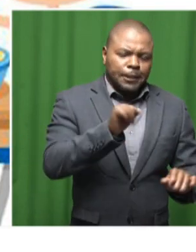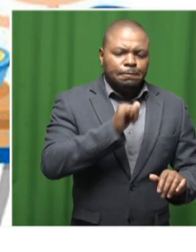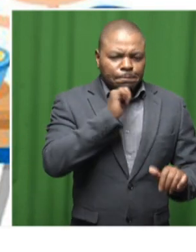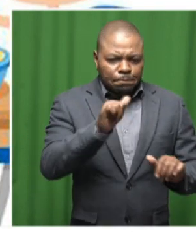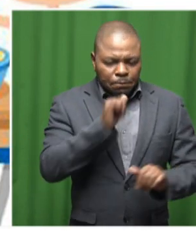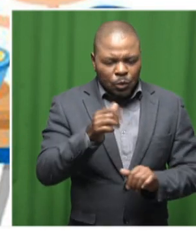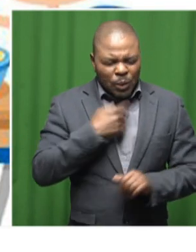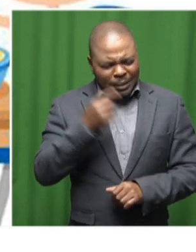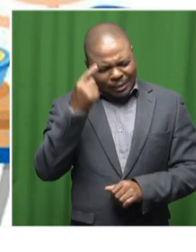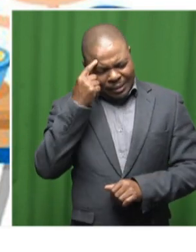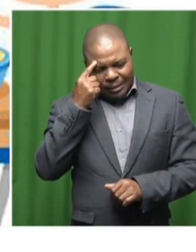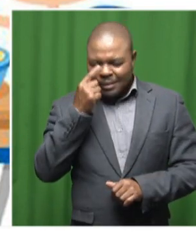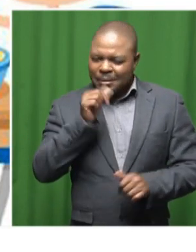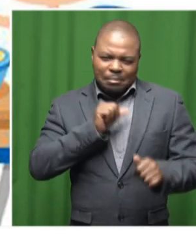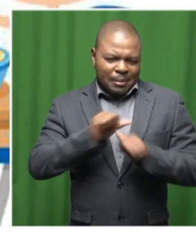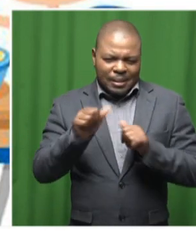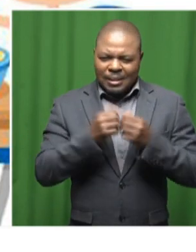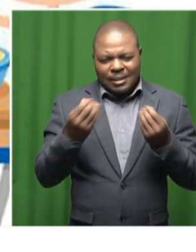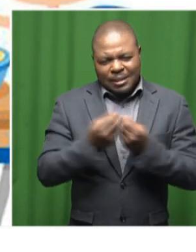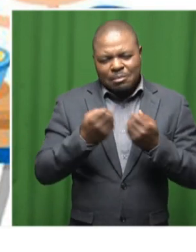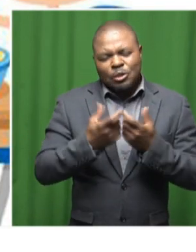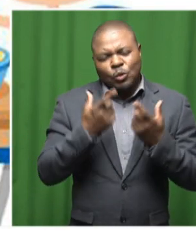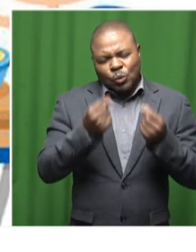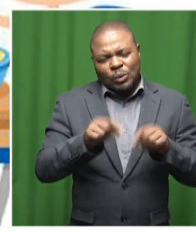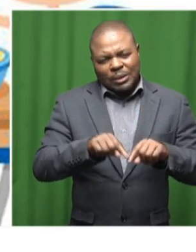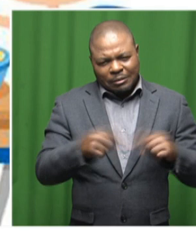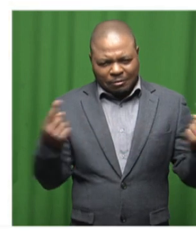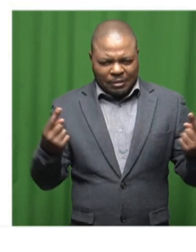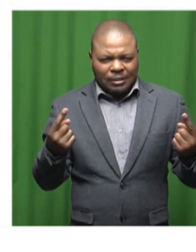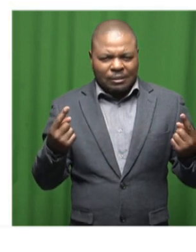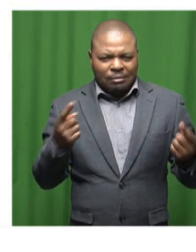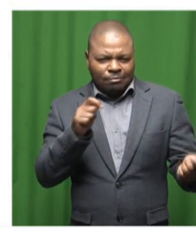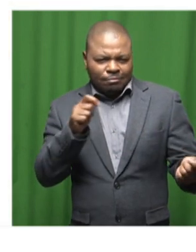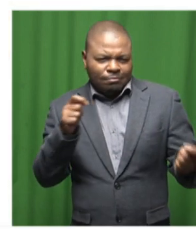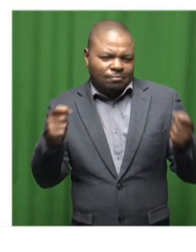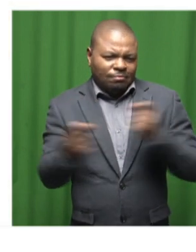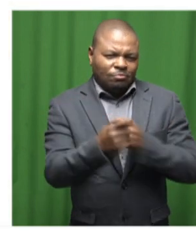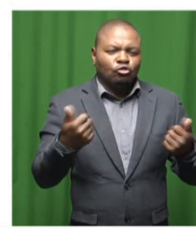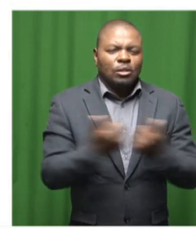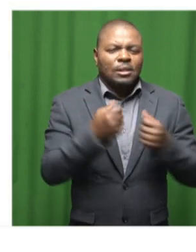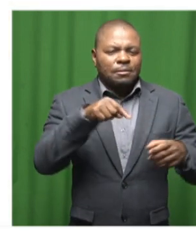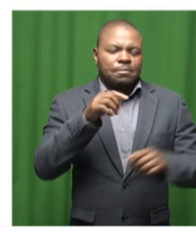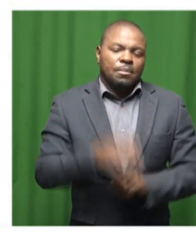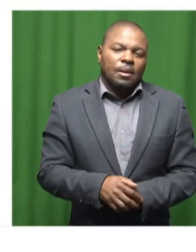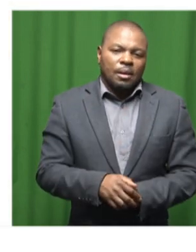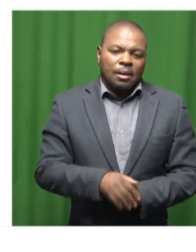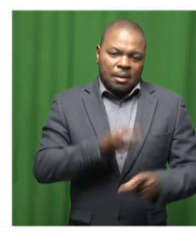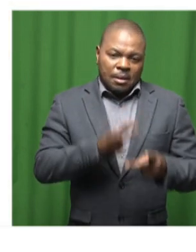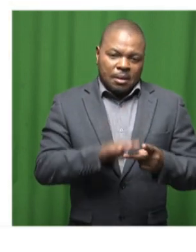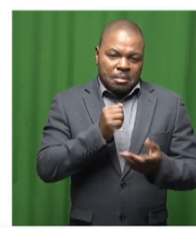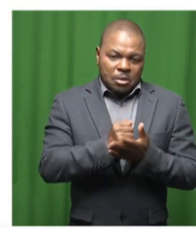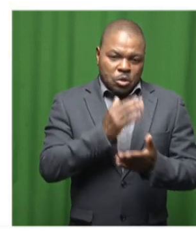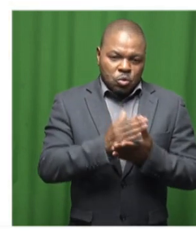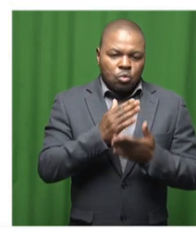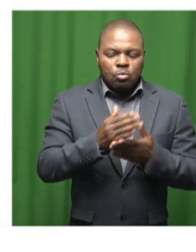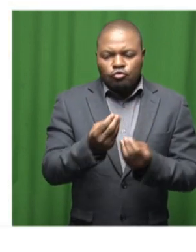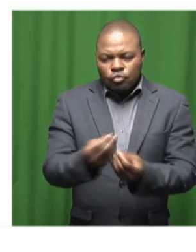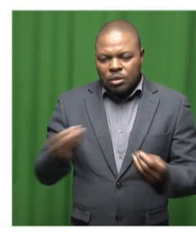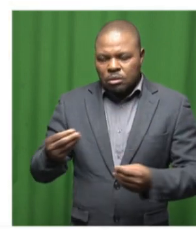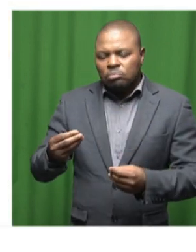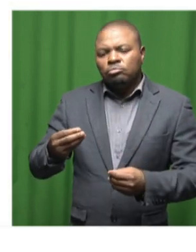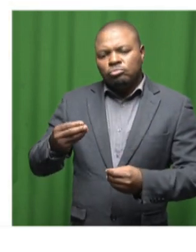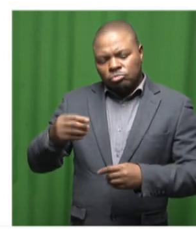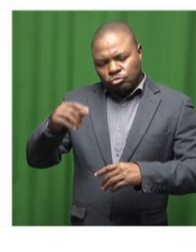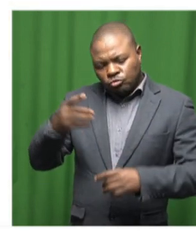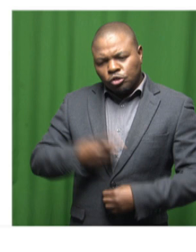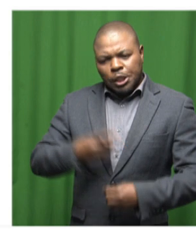So we thought that there has to be something we can do to turn around this challenge and bring back the dignity with